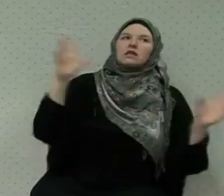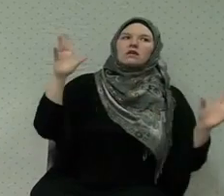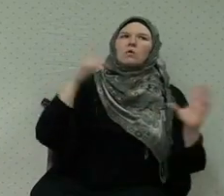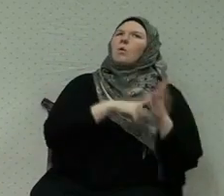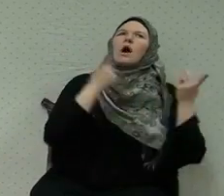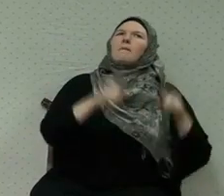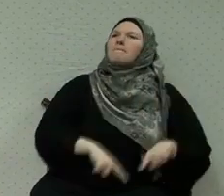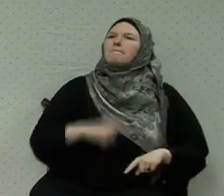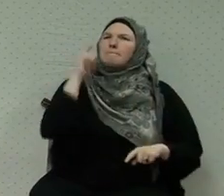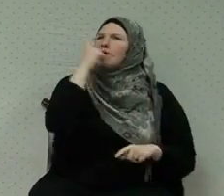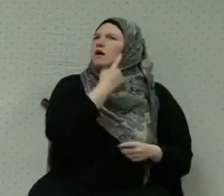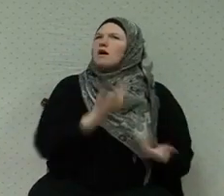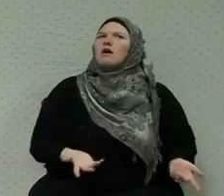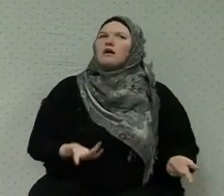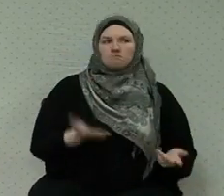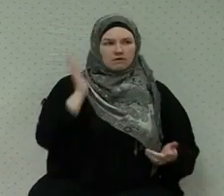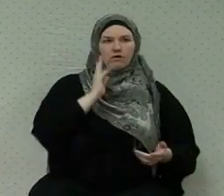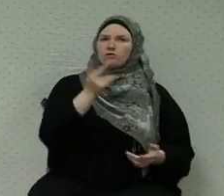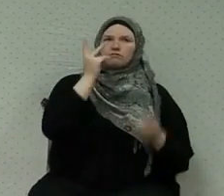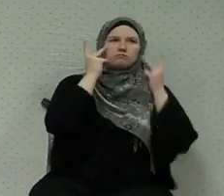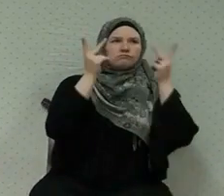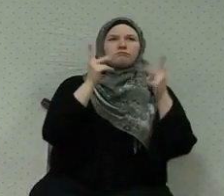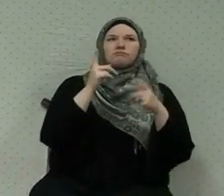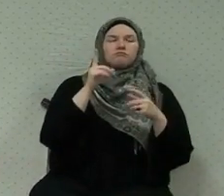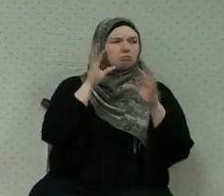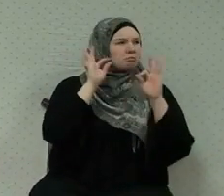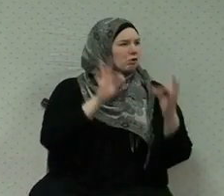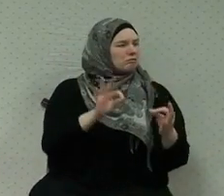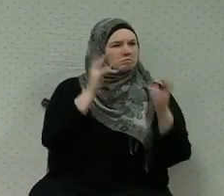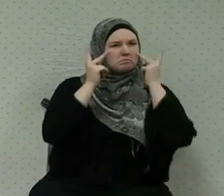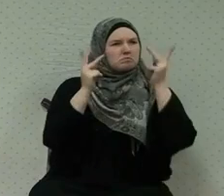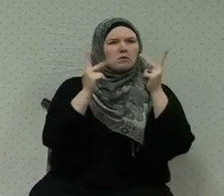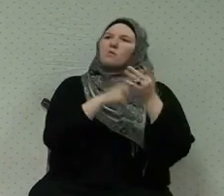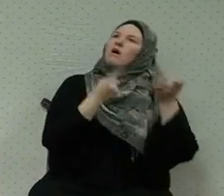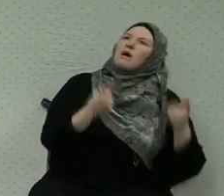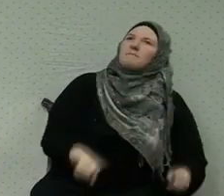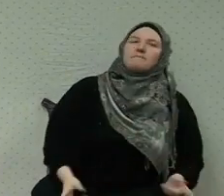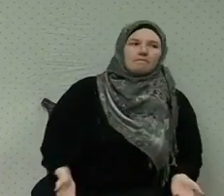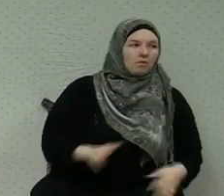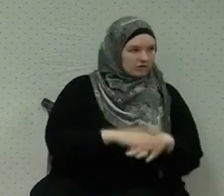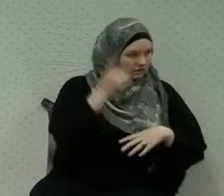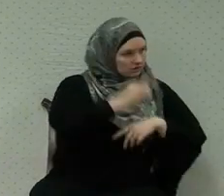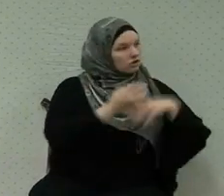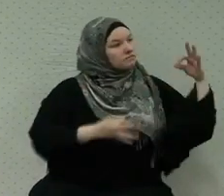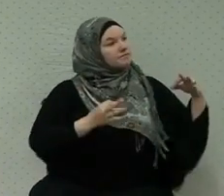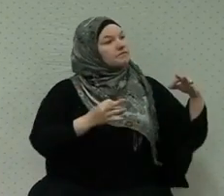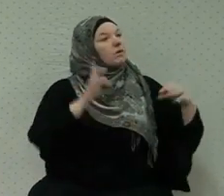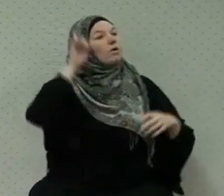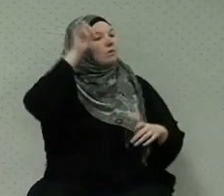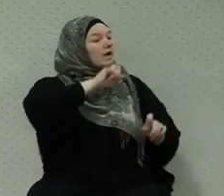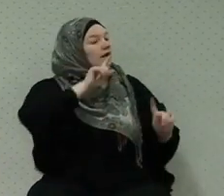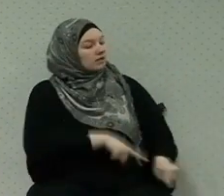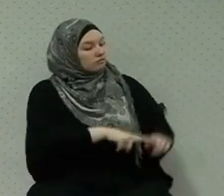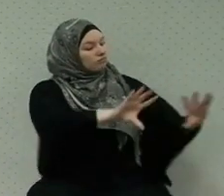to my sight? I had two good eyes, 20/20. What happened to them?" Allah would answer and